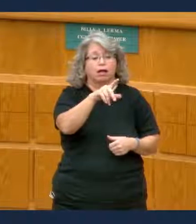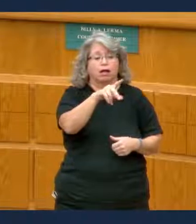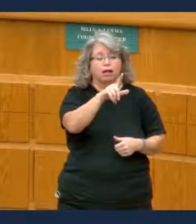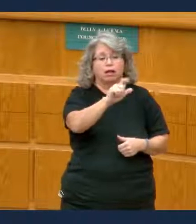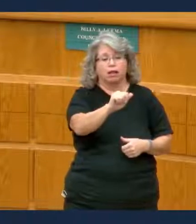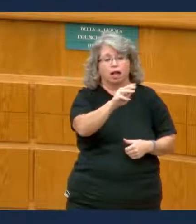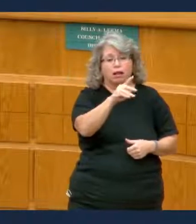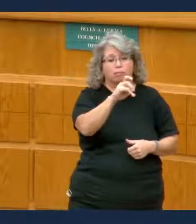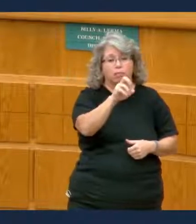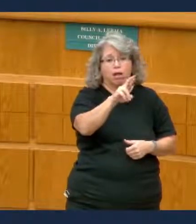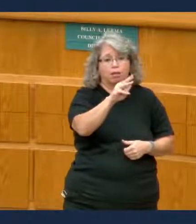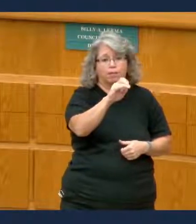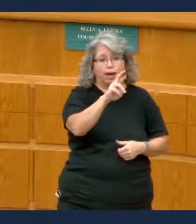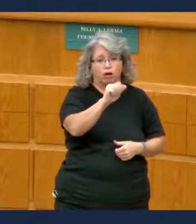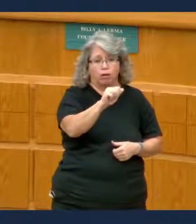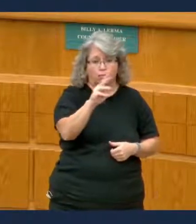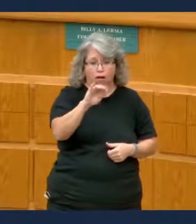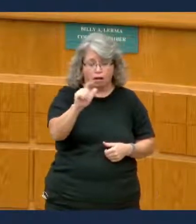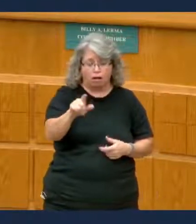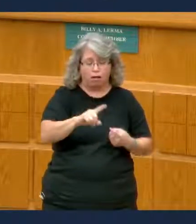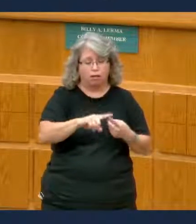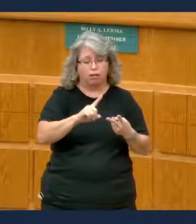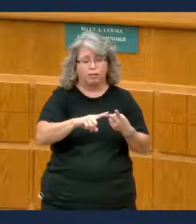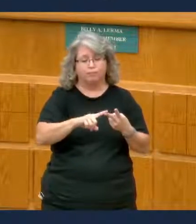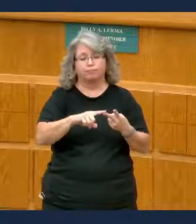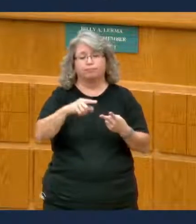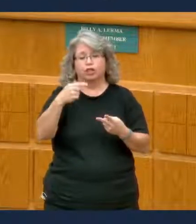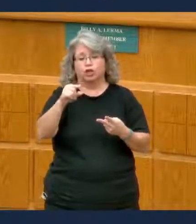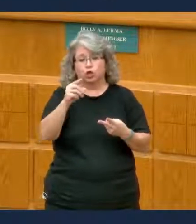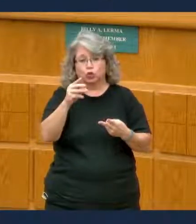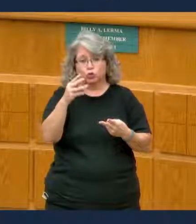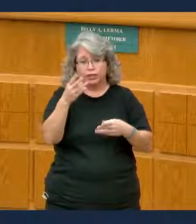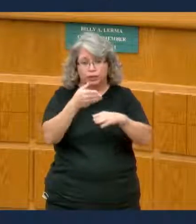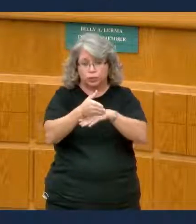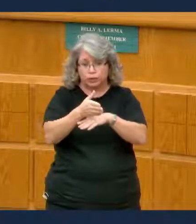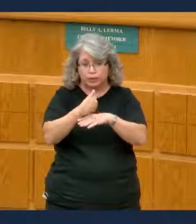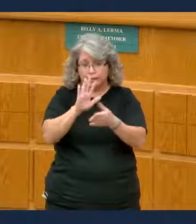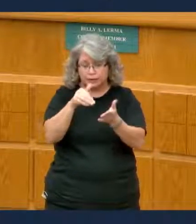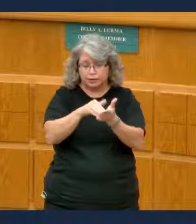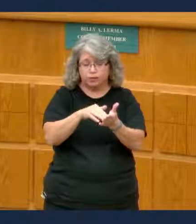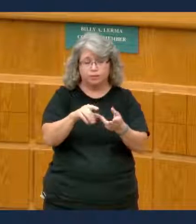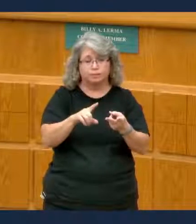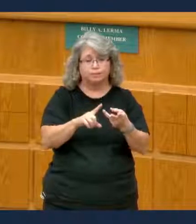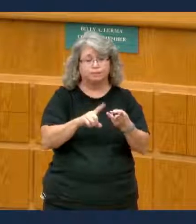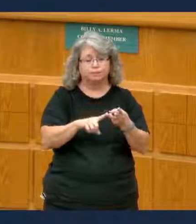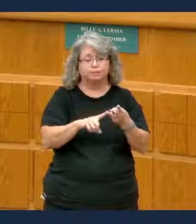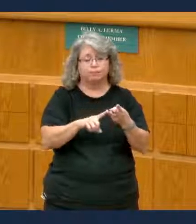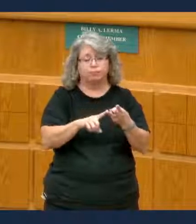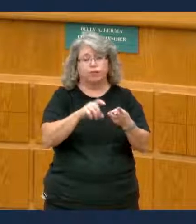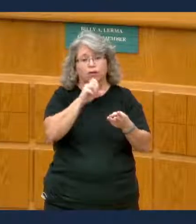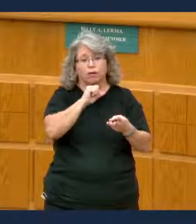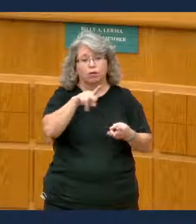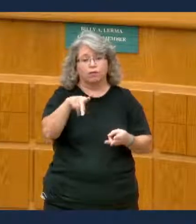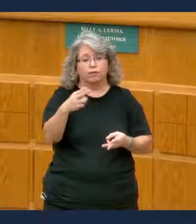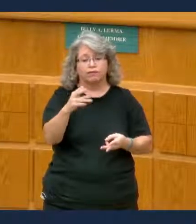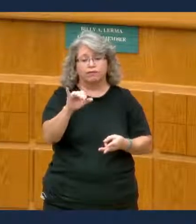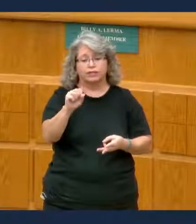Mall, at the old Nike store, at Physicians West, at the Nueces County Courthouse, and City